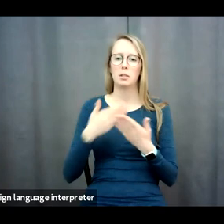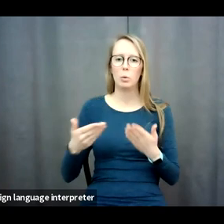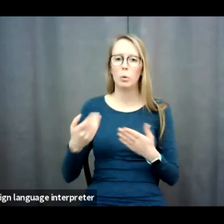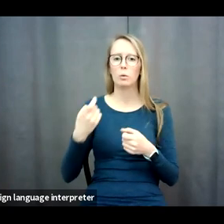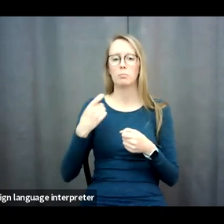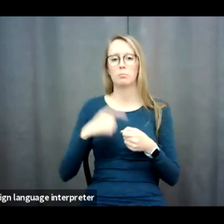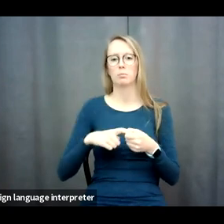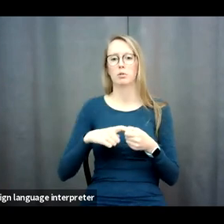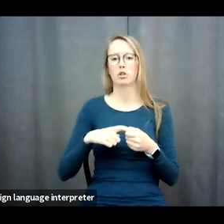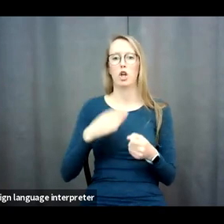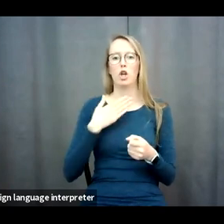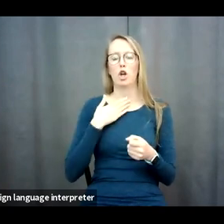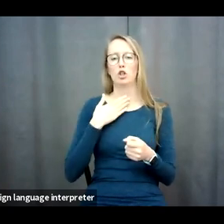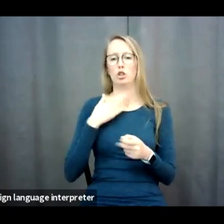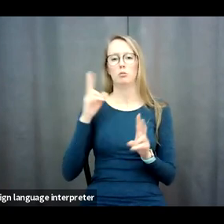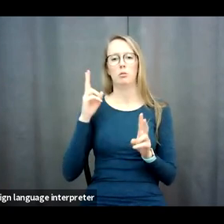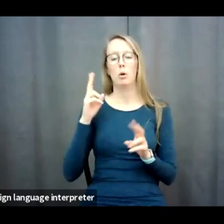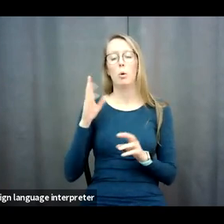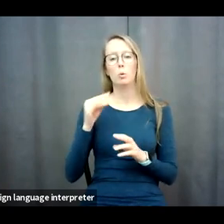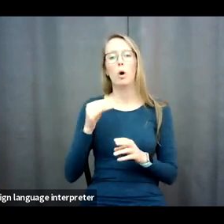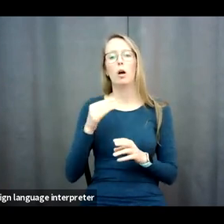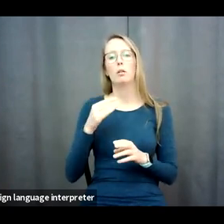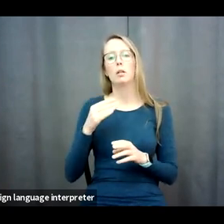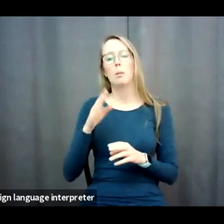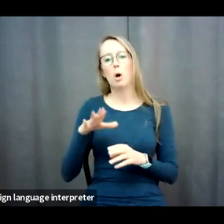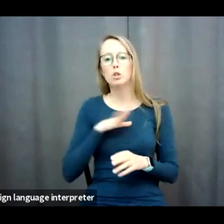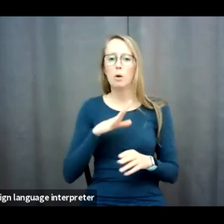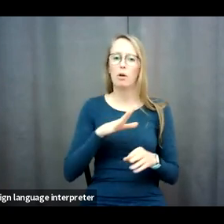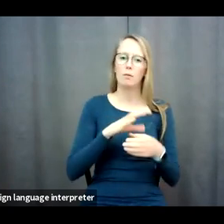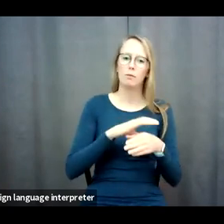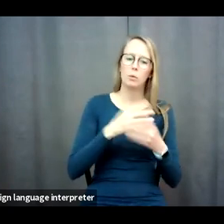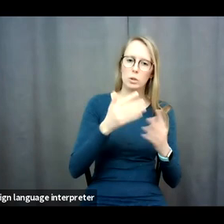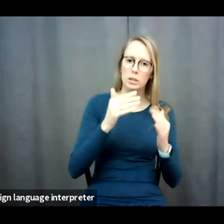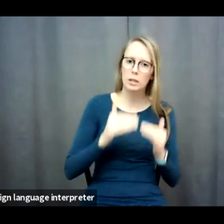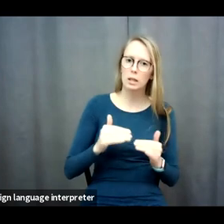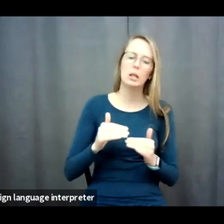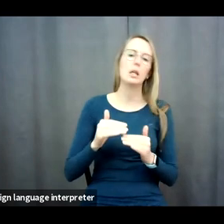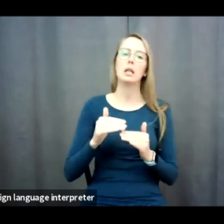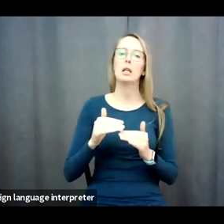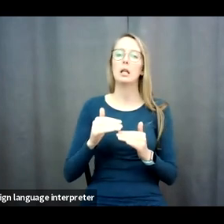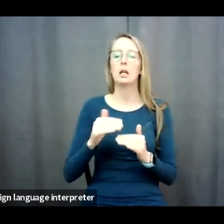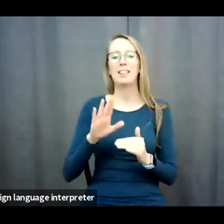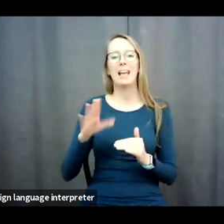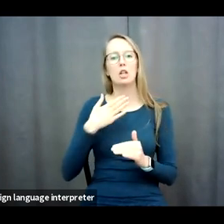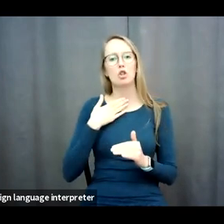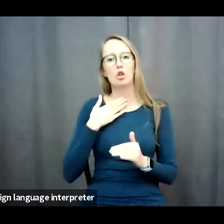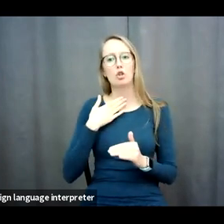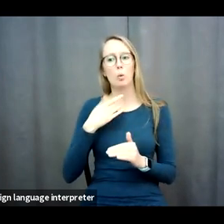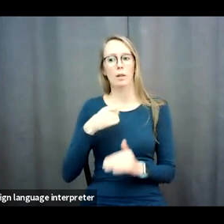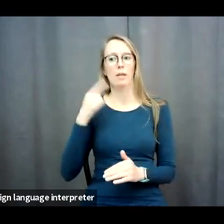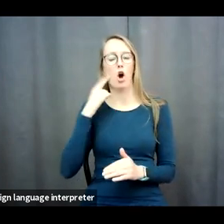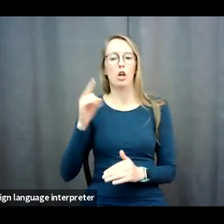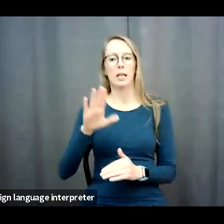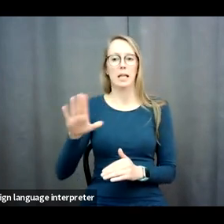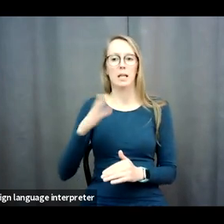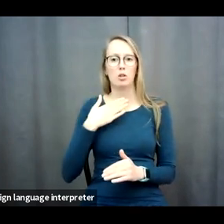on voice of youth with disabilities and children with disabilities, and ensuring that that voice is